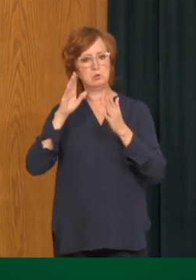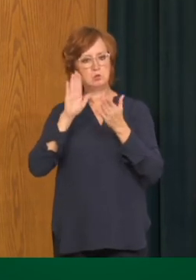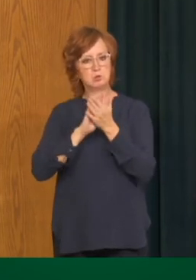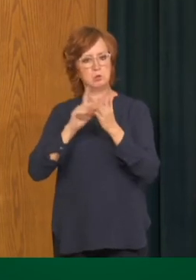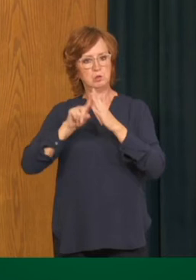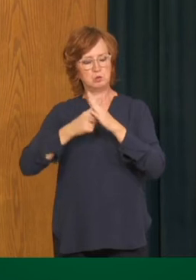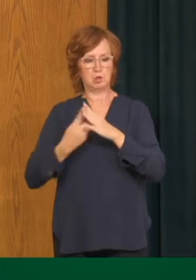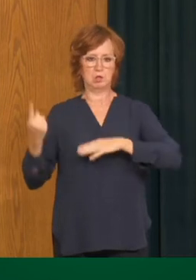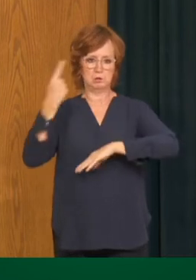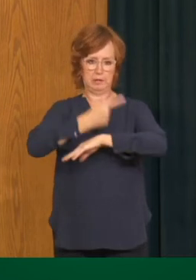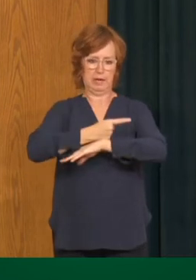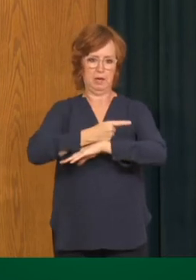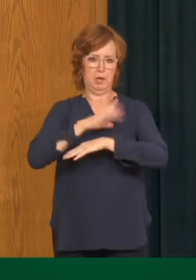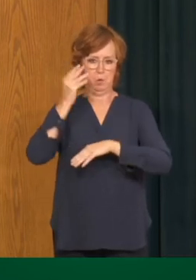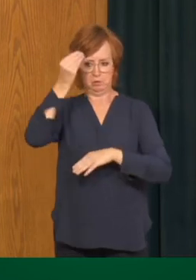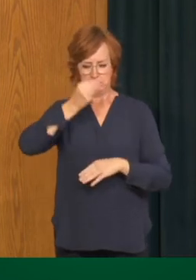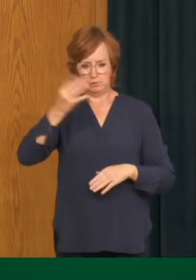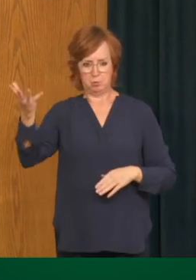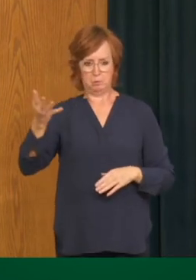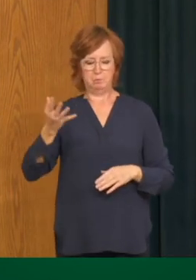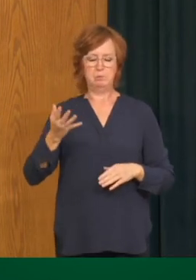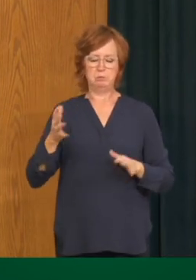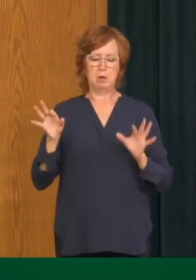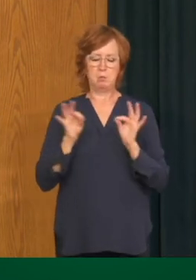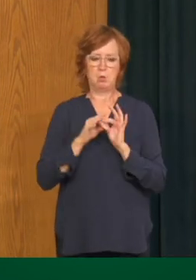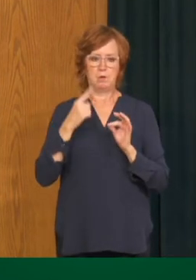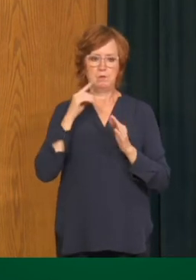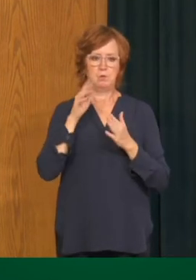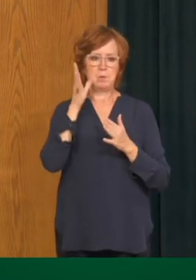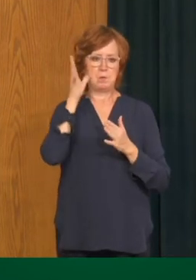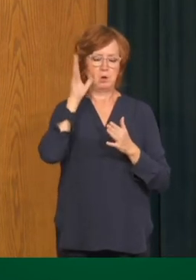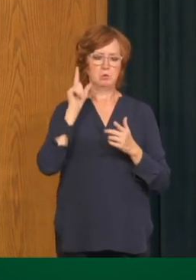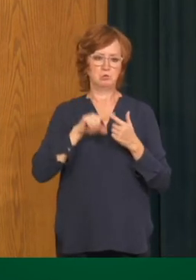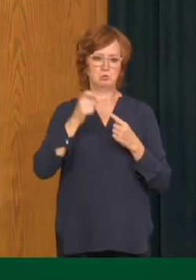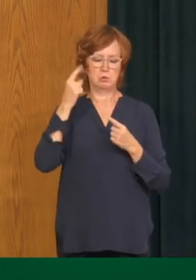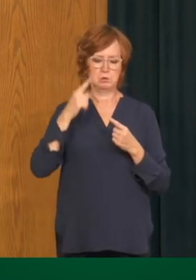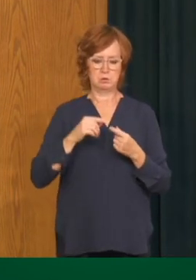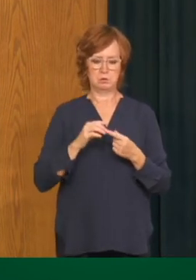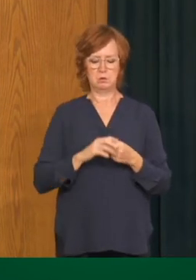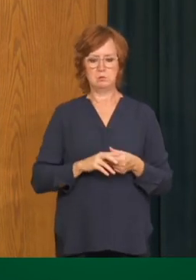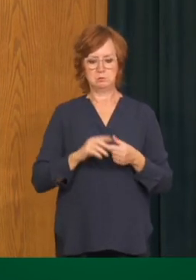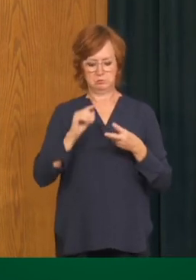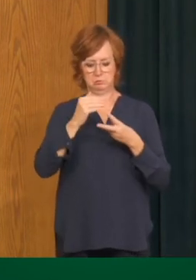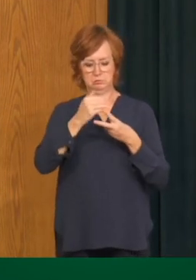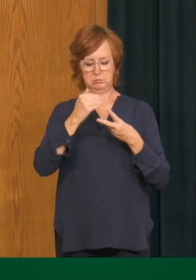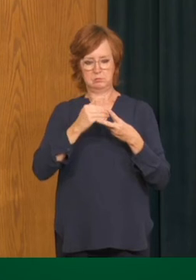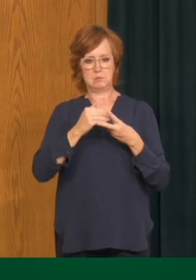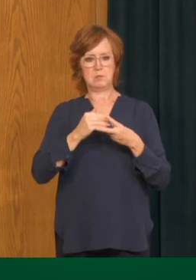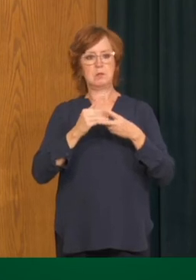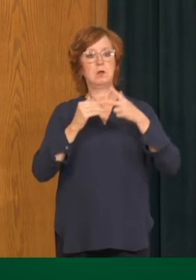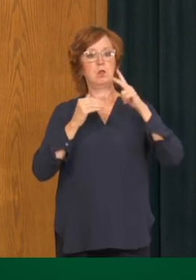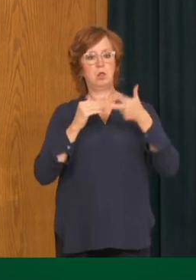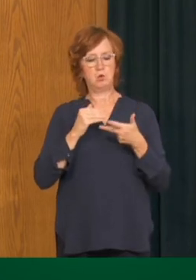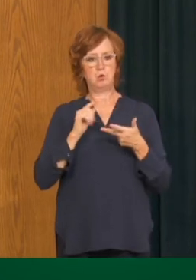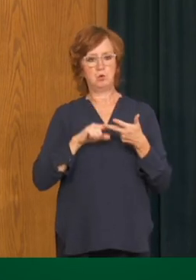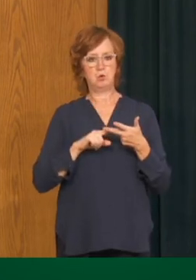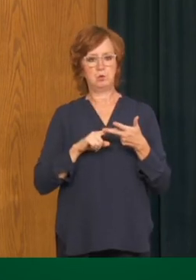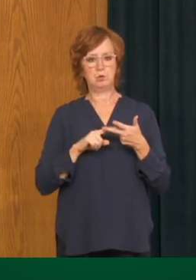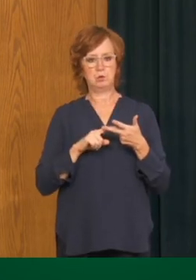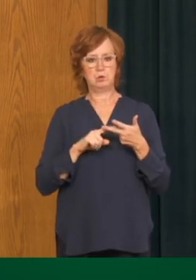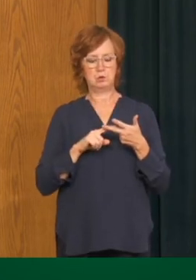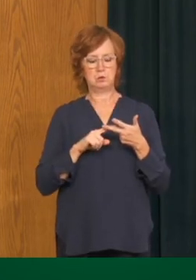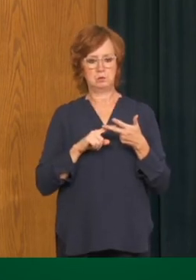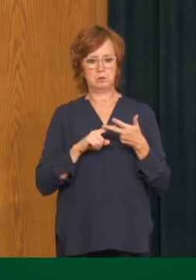to do is provide as direct and concise information as possible. What we're also trying to do in providing